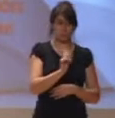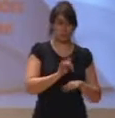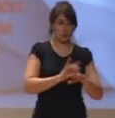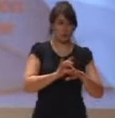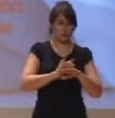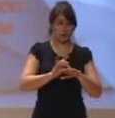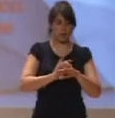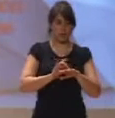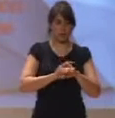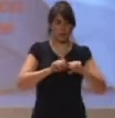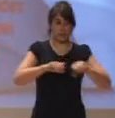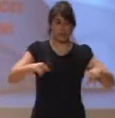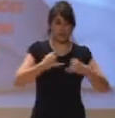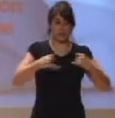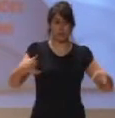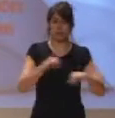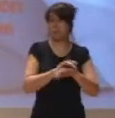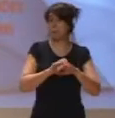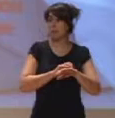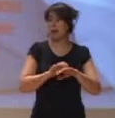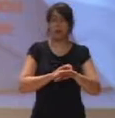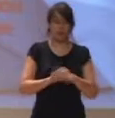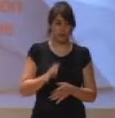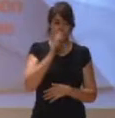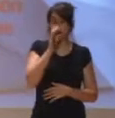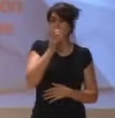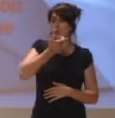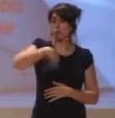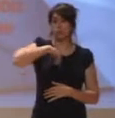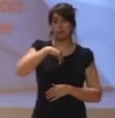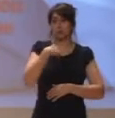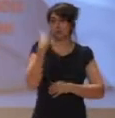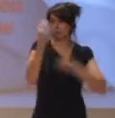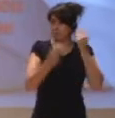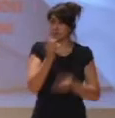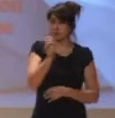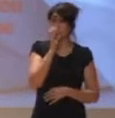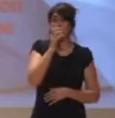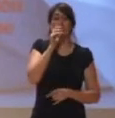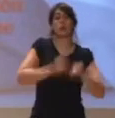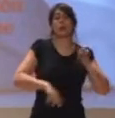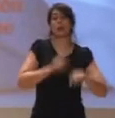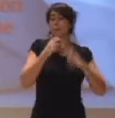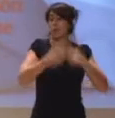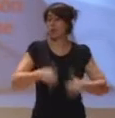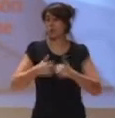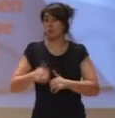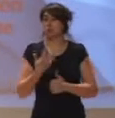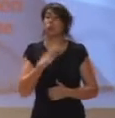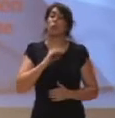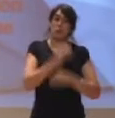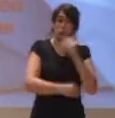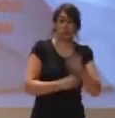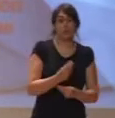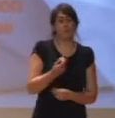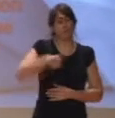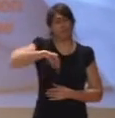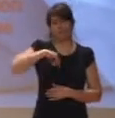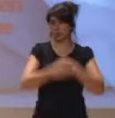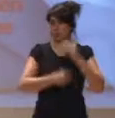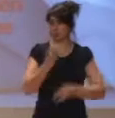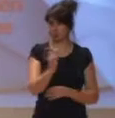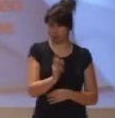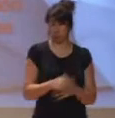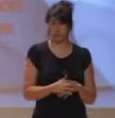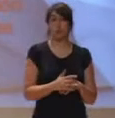we started analyzing it as one of the possible devices, but we have not